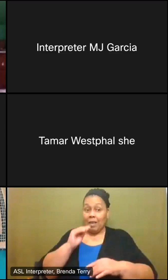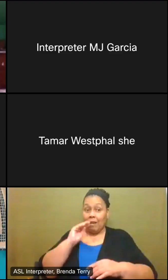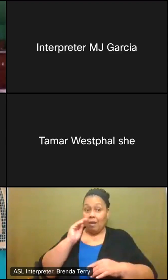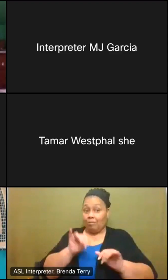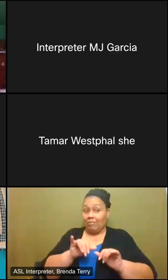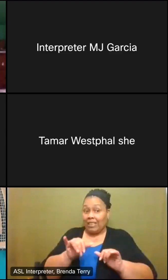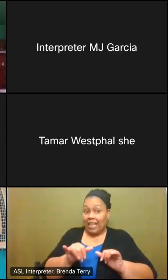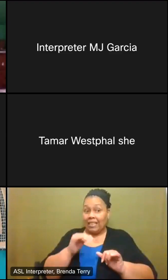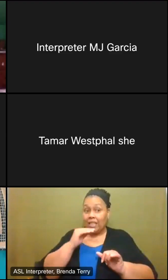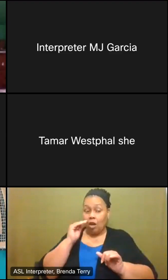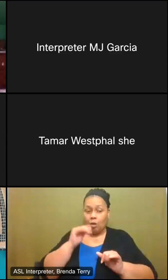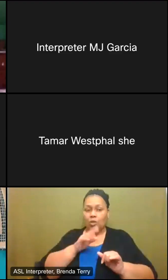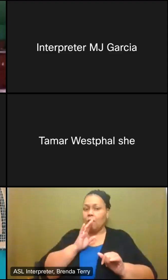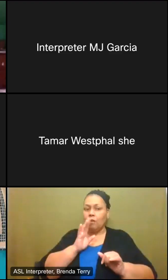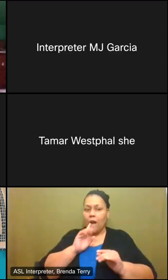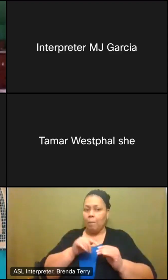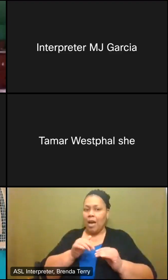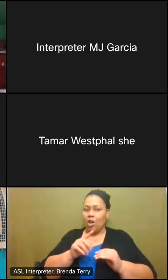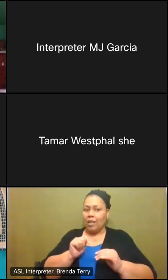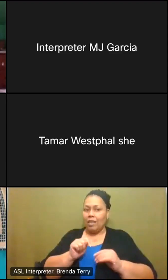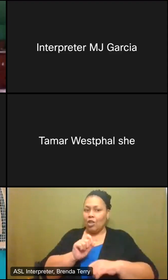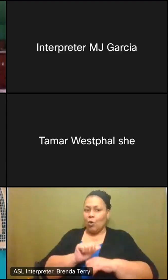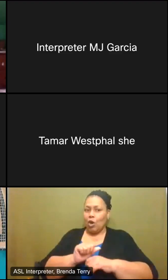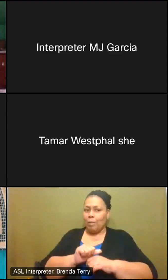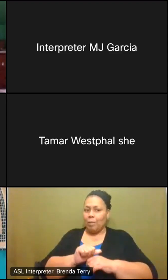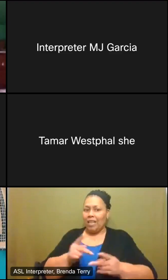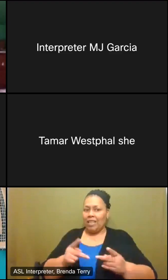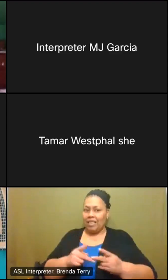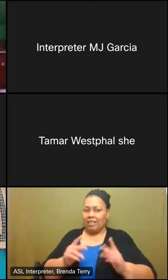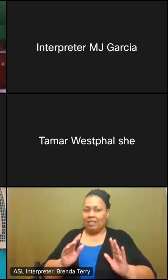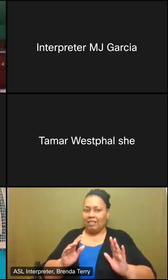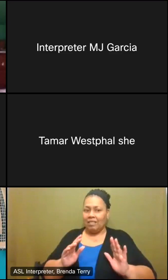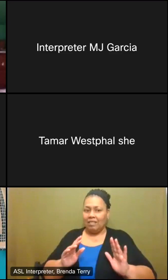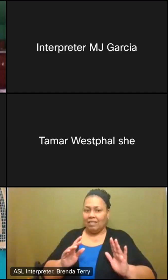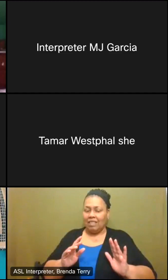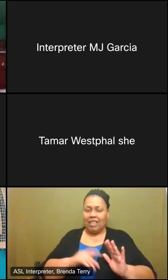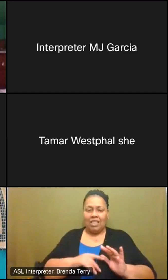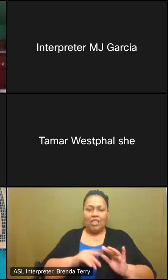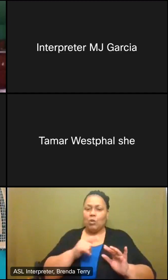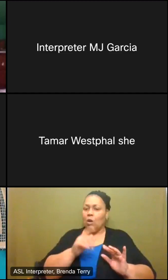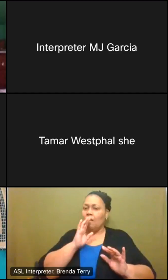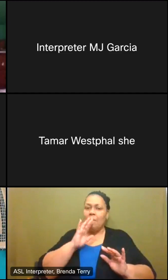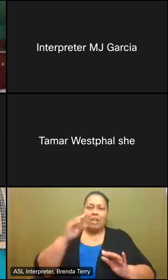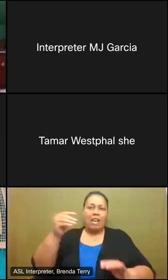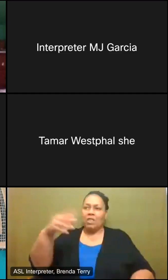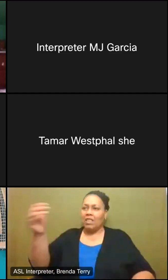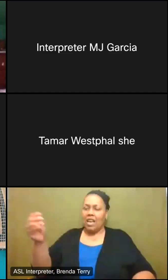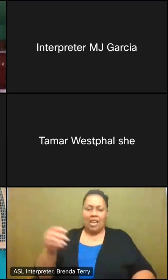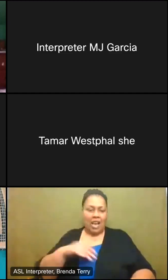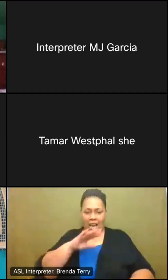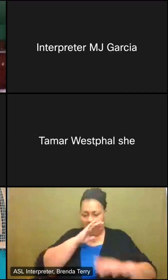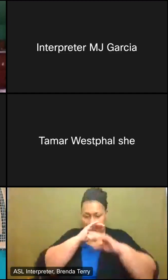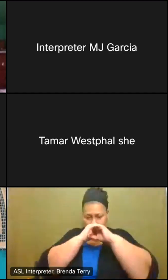So not just you don't talk about this stuff in the workplace, it just doesn't leave home, right? So I had never shared with anyone I